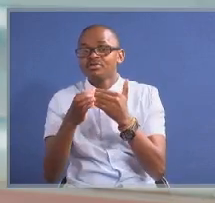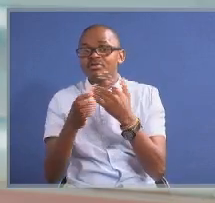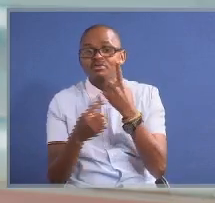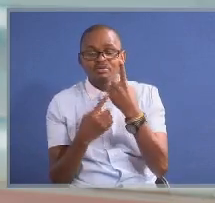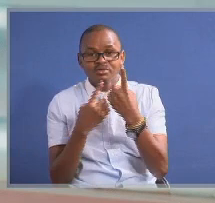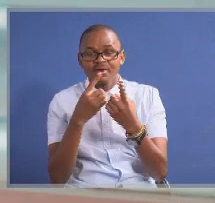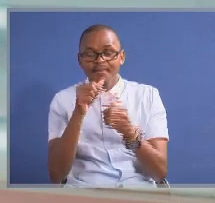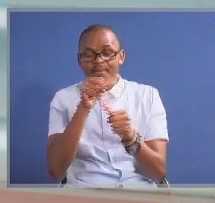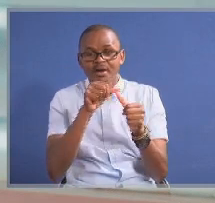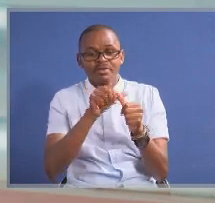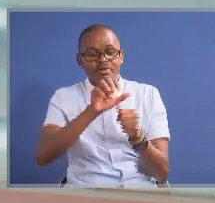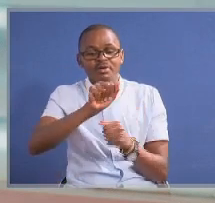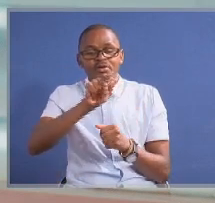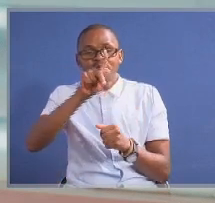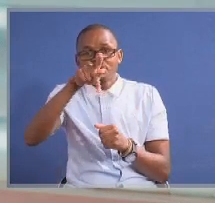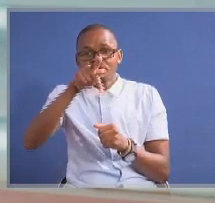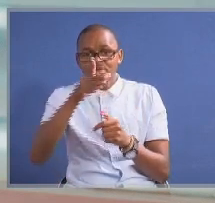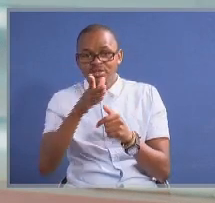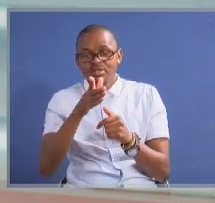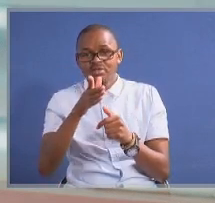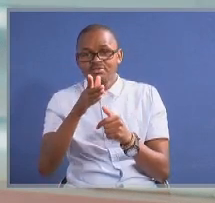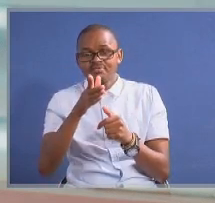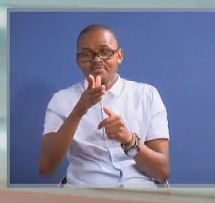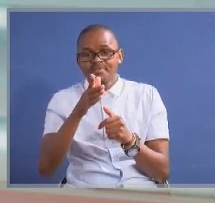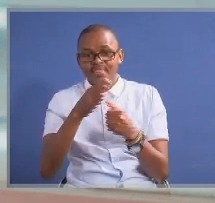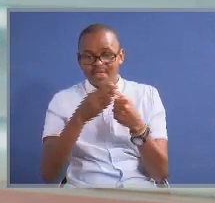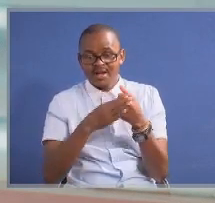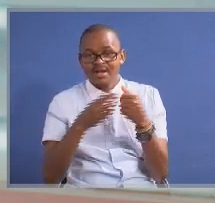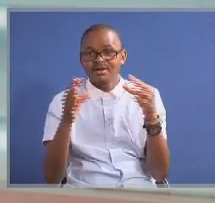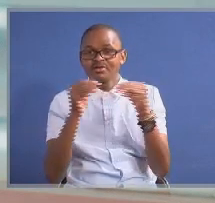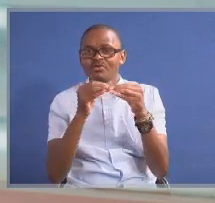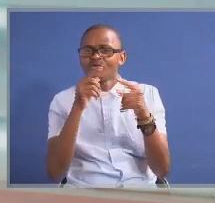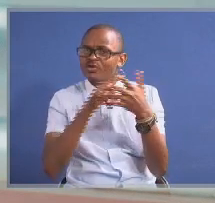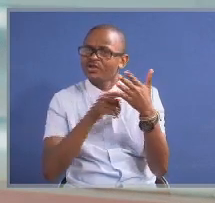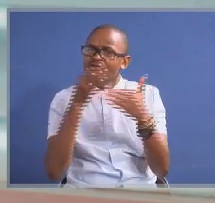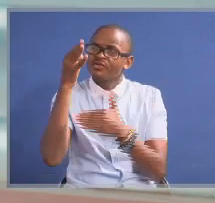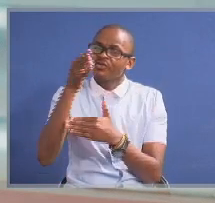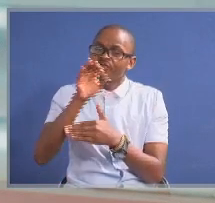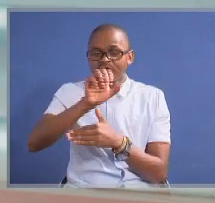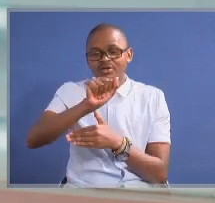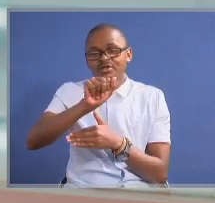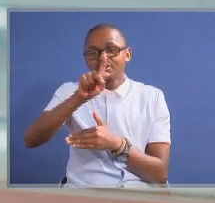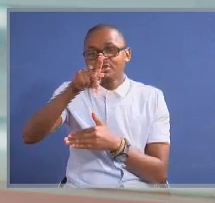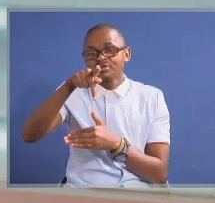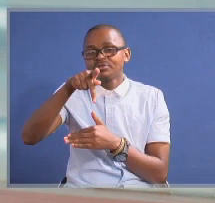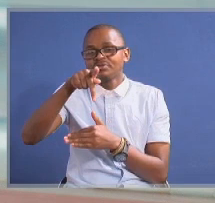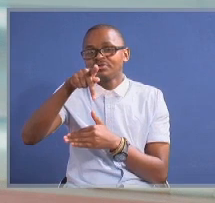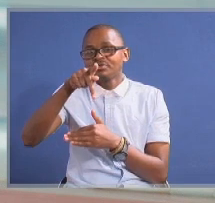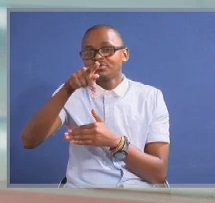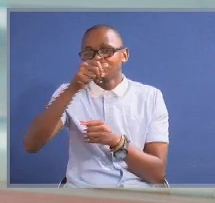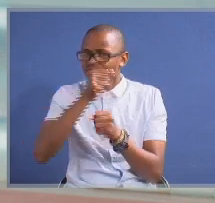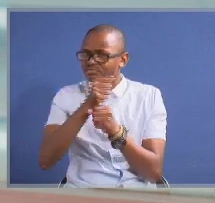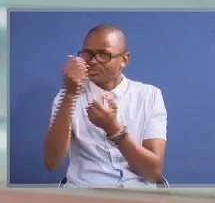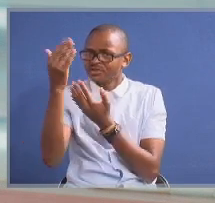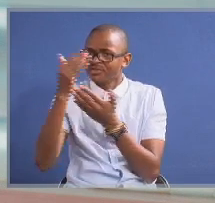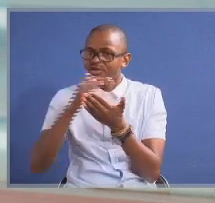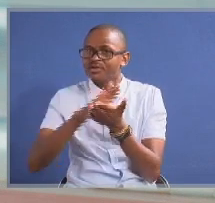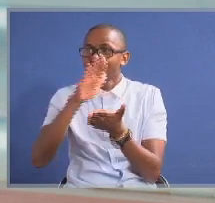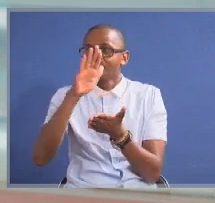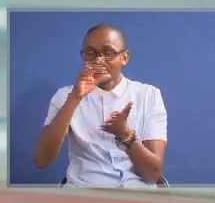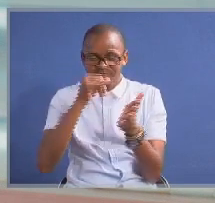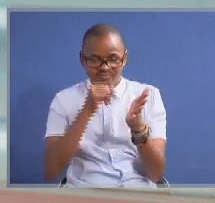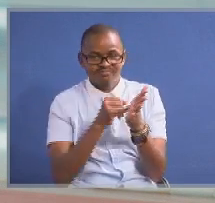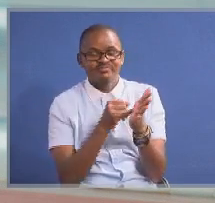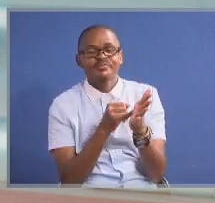to talk solely about the ACP, this is just the 9th summit. Right. What is the future for ACP? Do we expect more? Well,